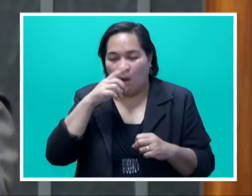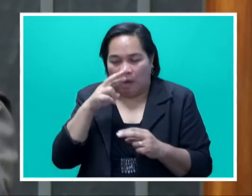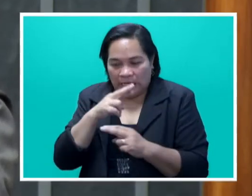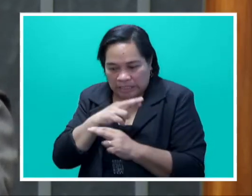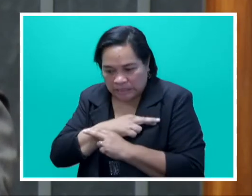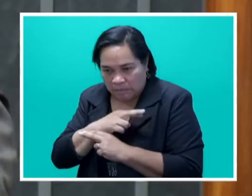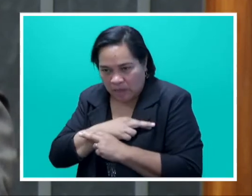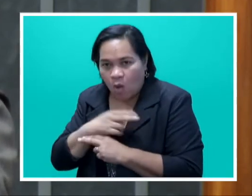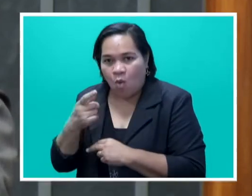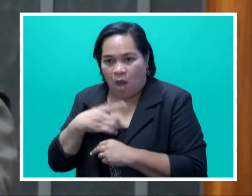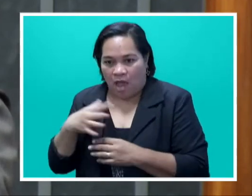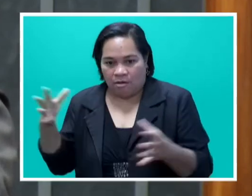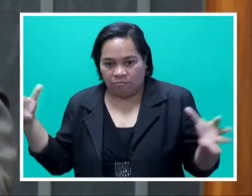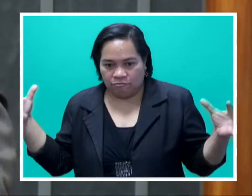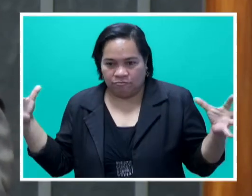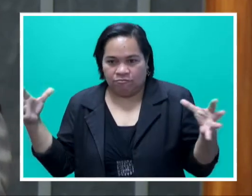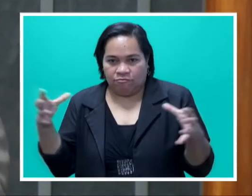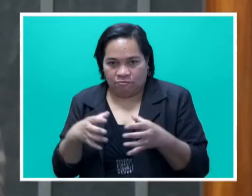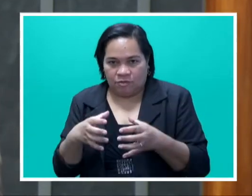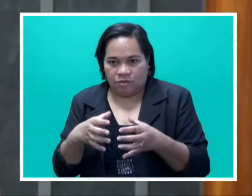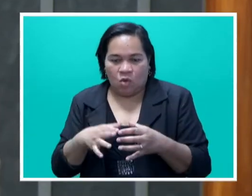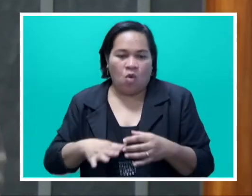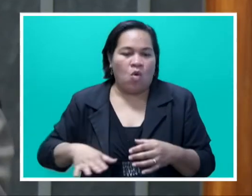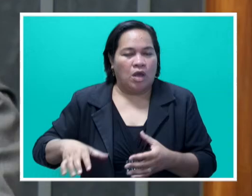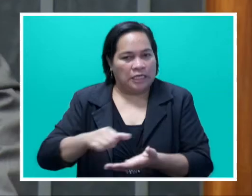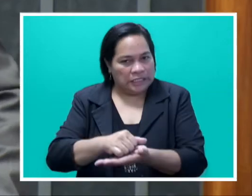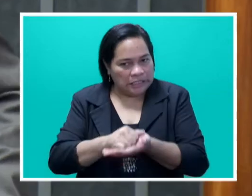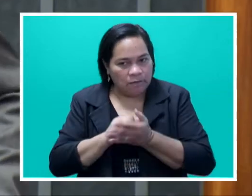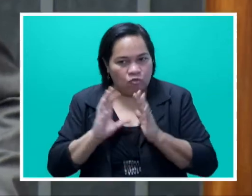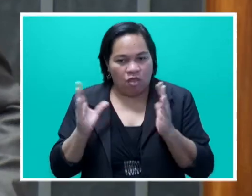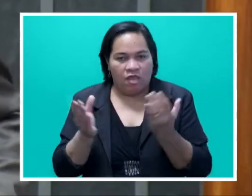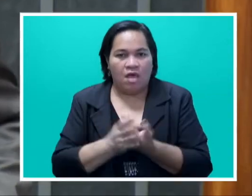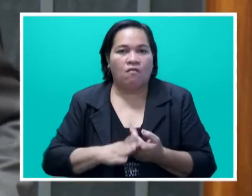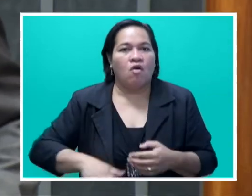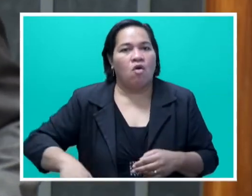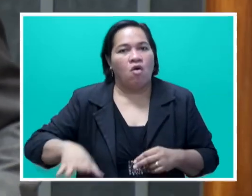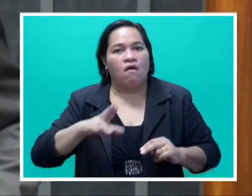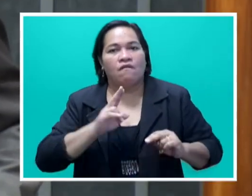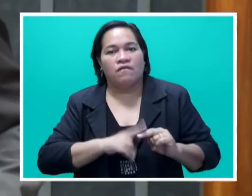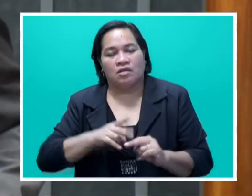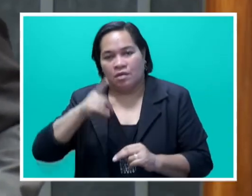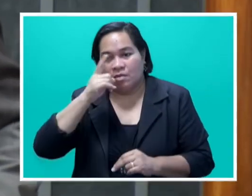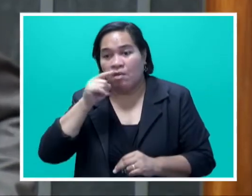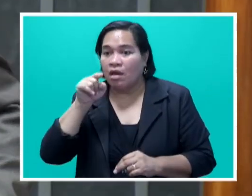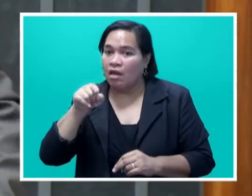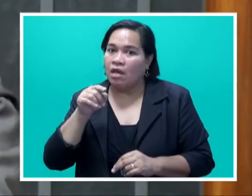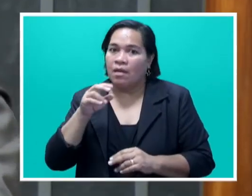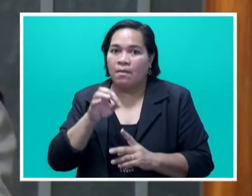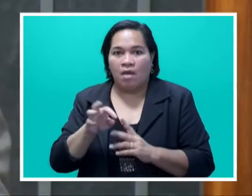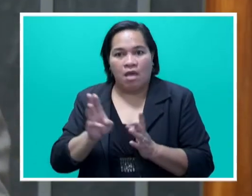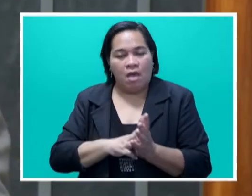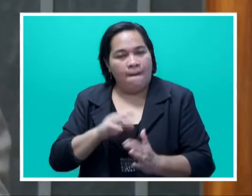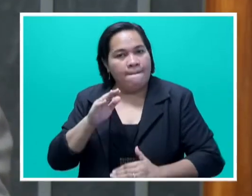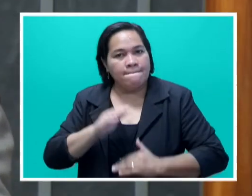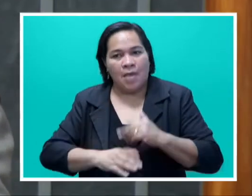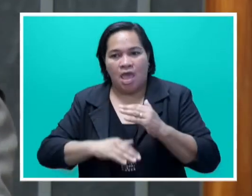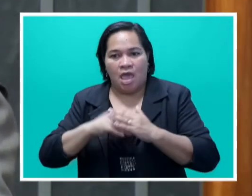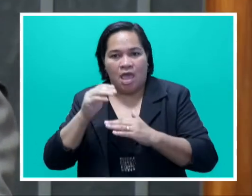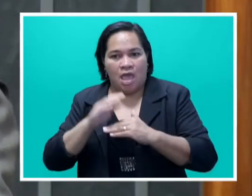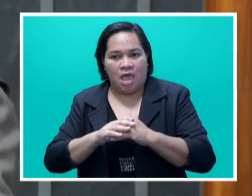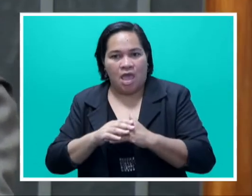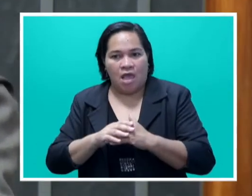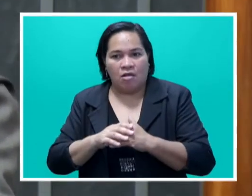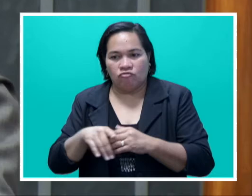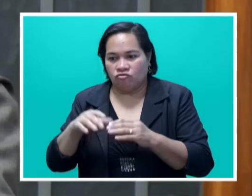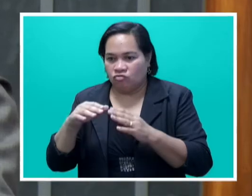together and keeping together all Fijians. He has built a house on the government side that